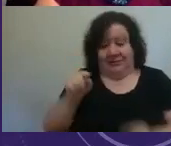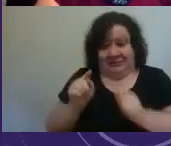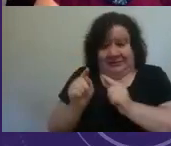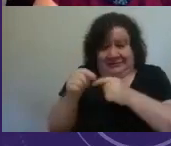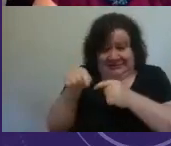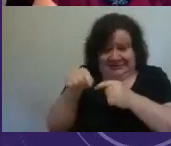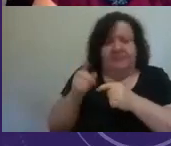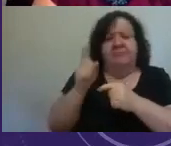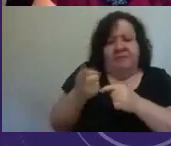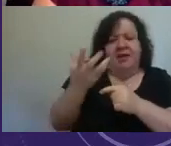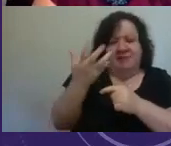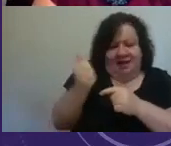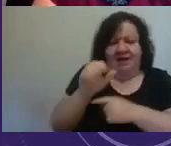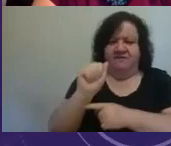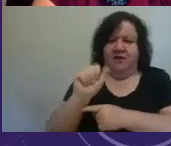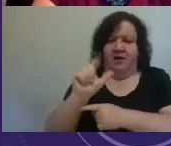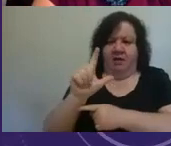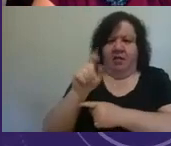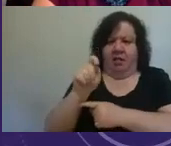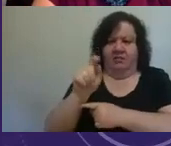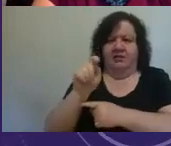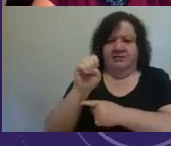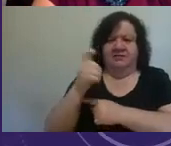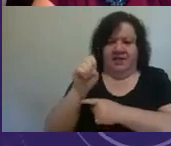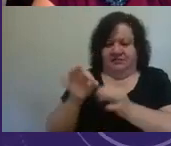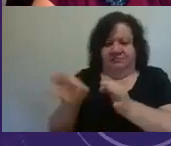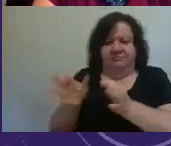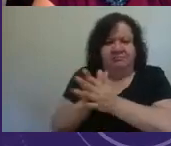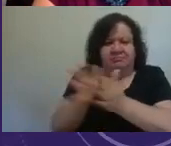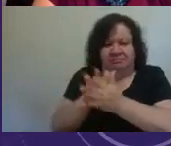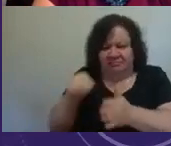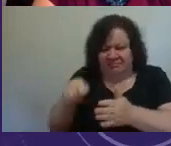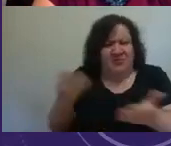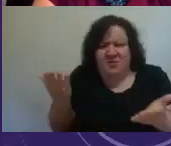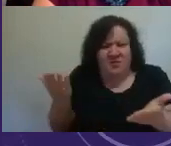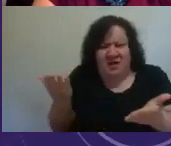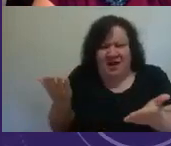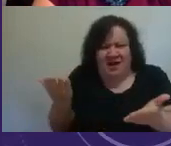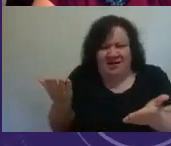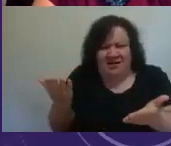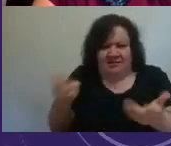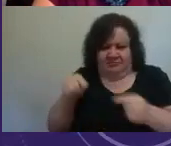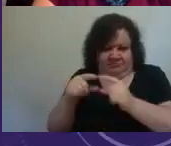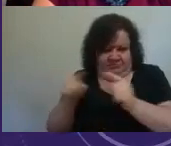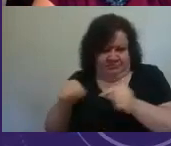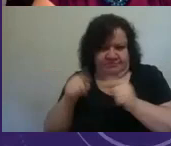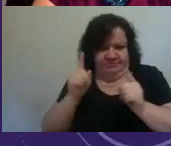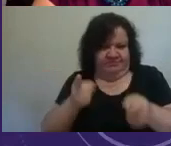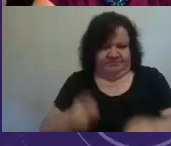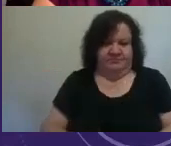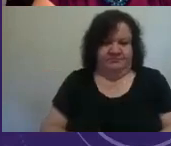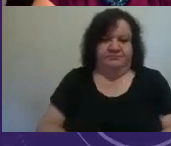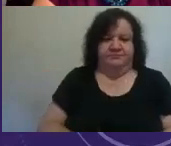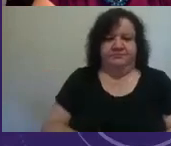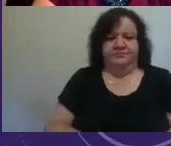Thank you, and this is Alice again. The next question is, could you tell us how to add alt text to a